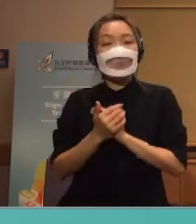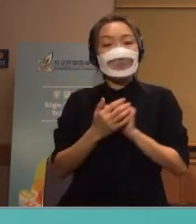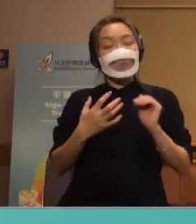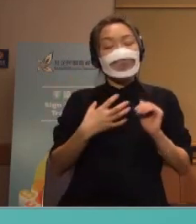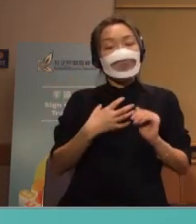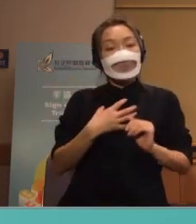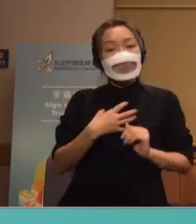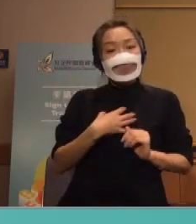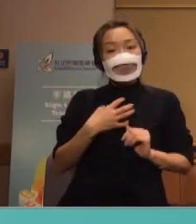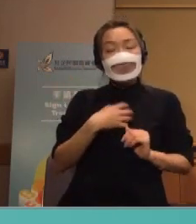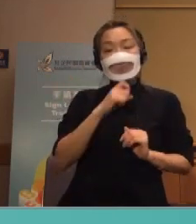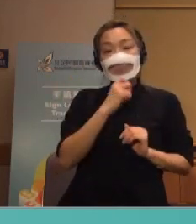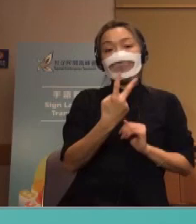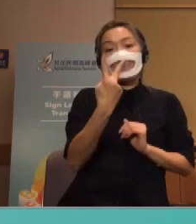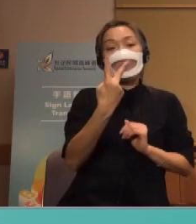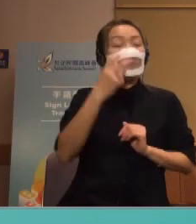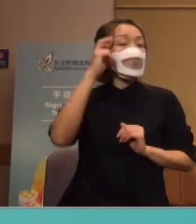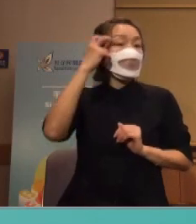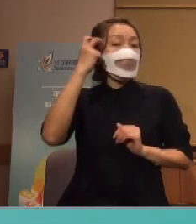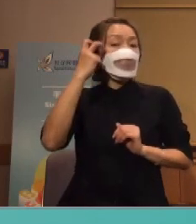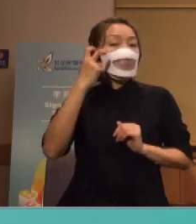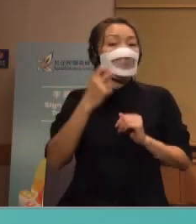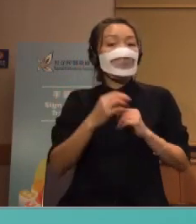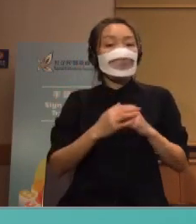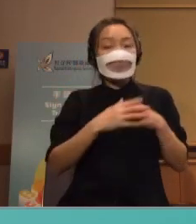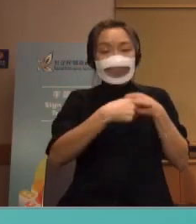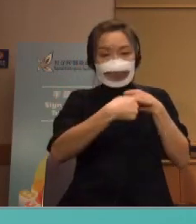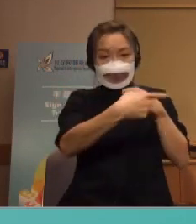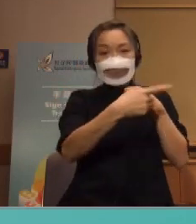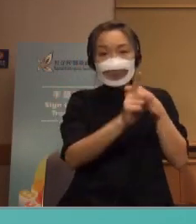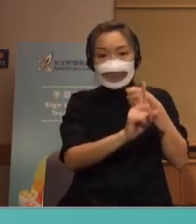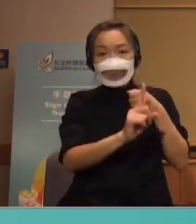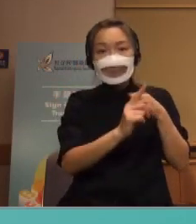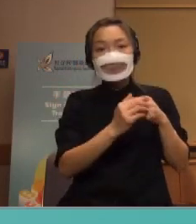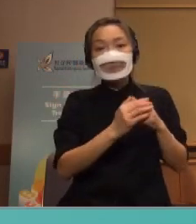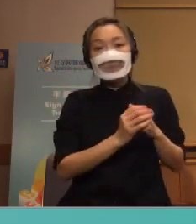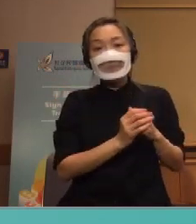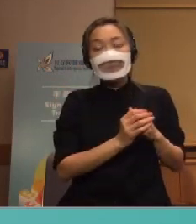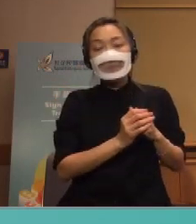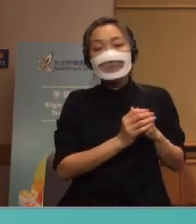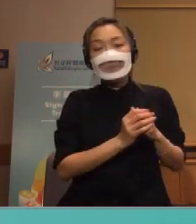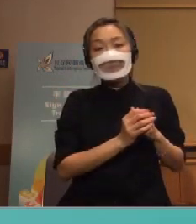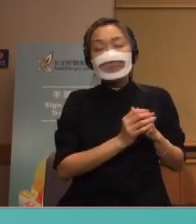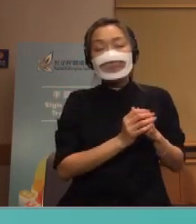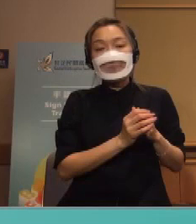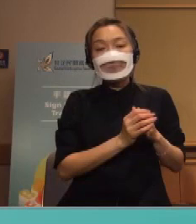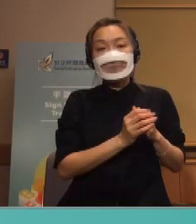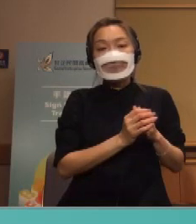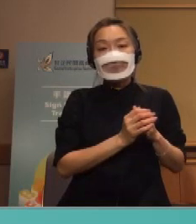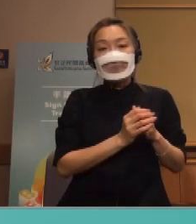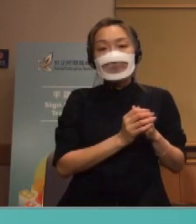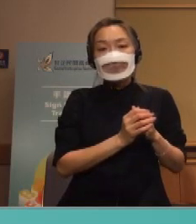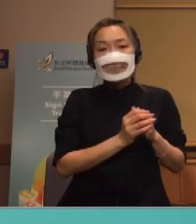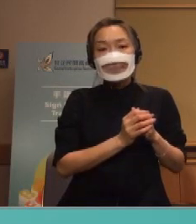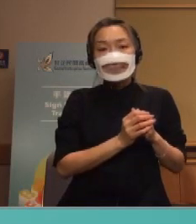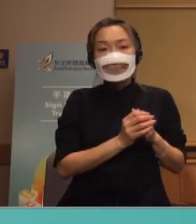considerations. One of them is the ability for us to create social